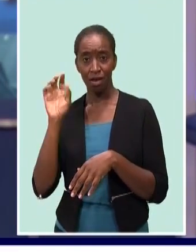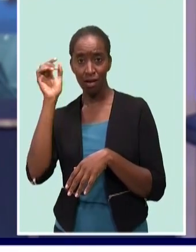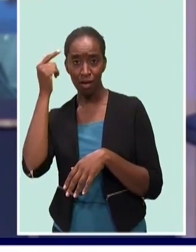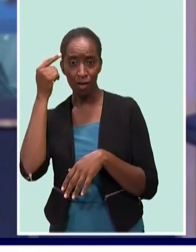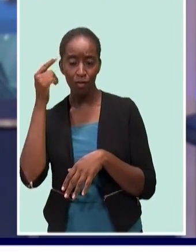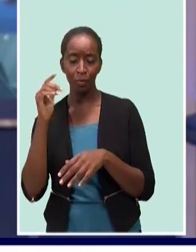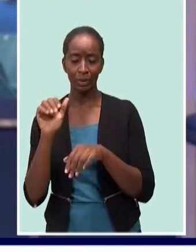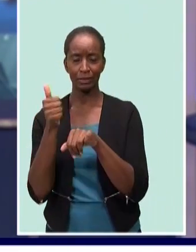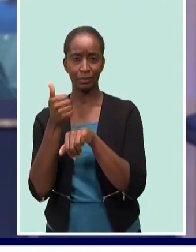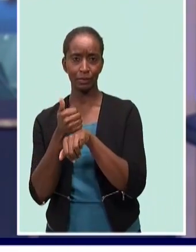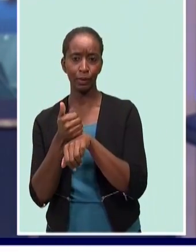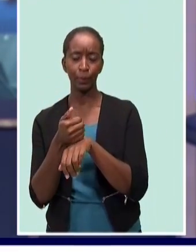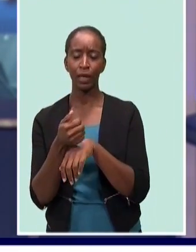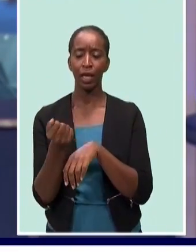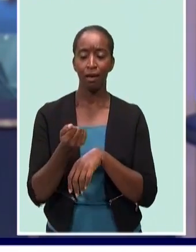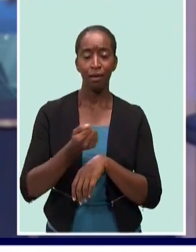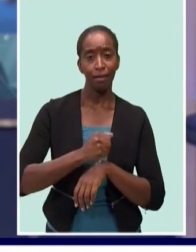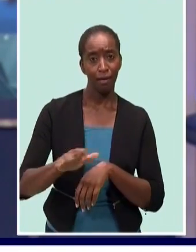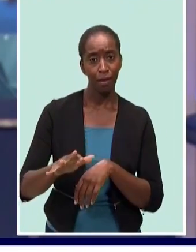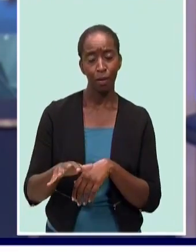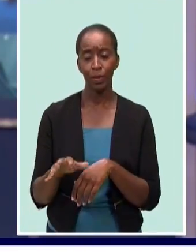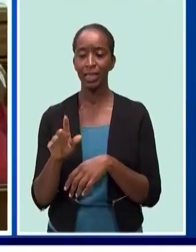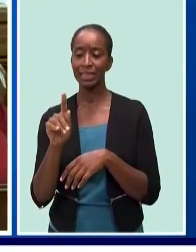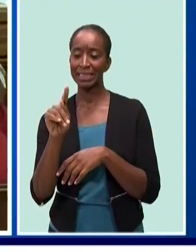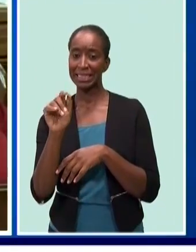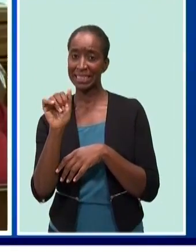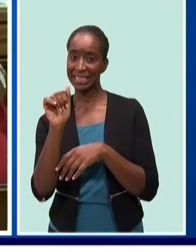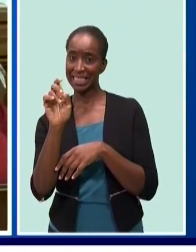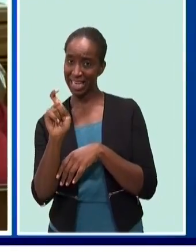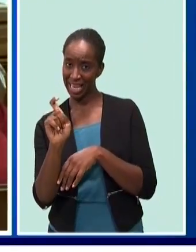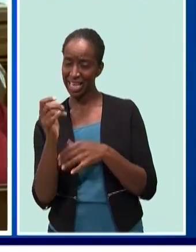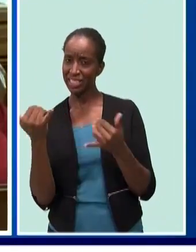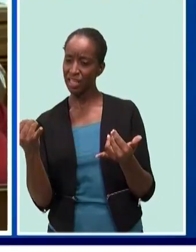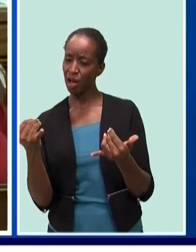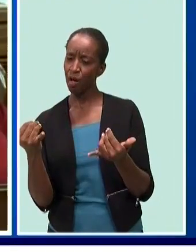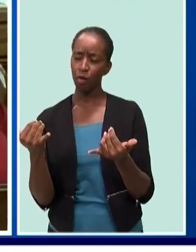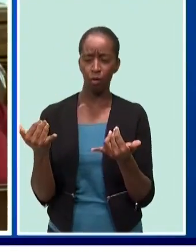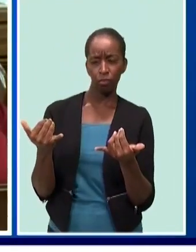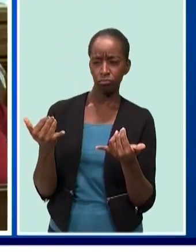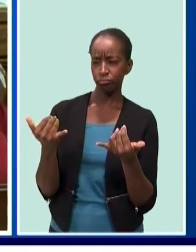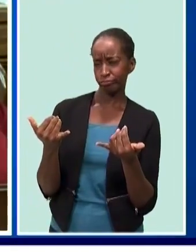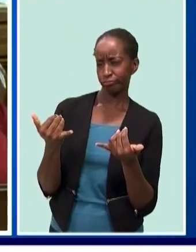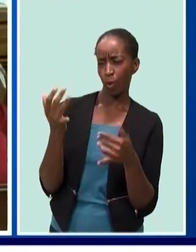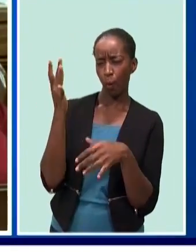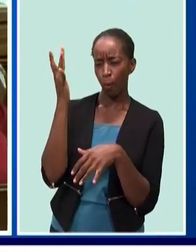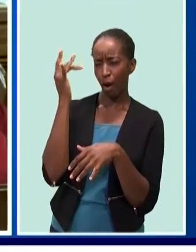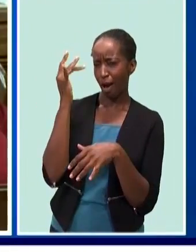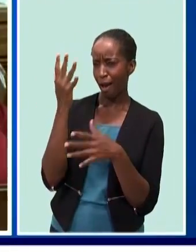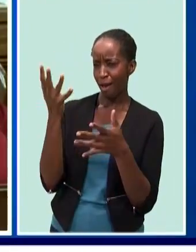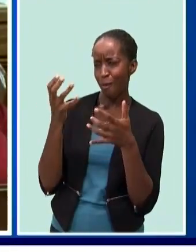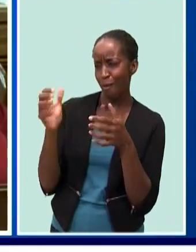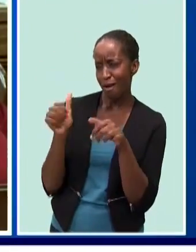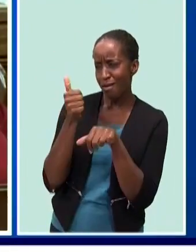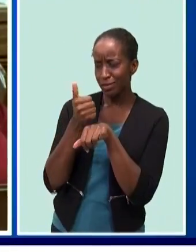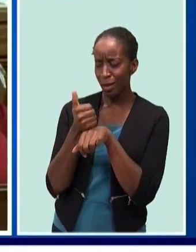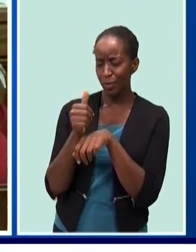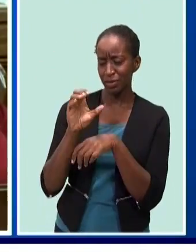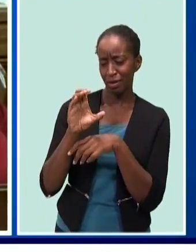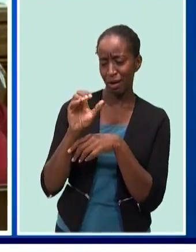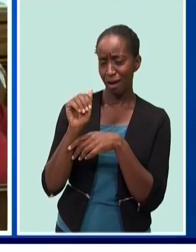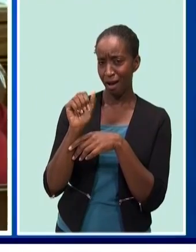is moving in that direction. Now, we can't sneak it in by not mentioning